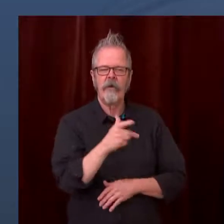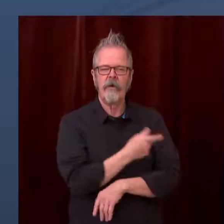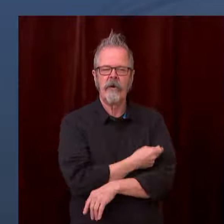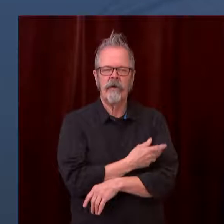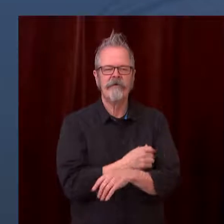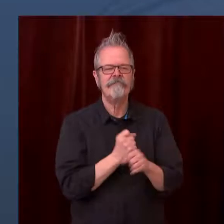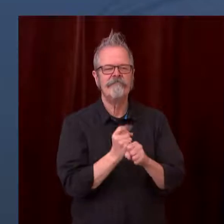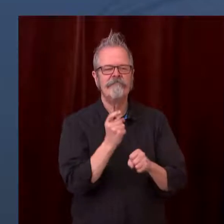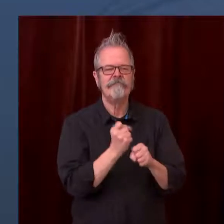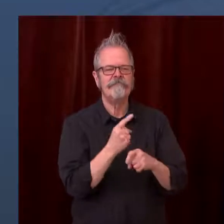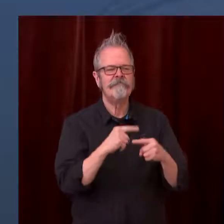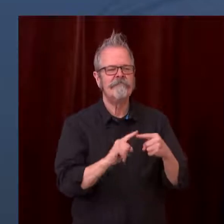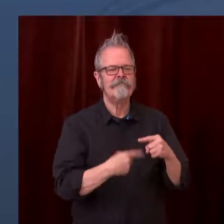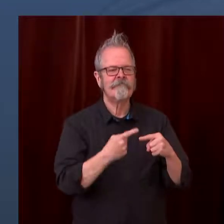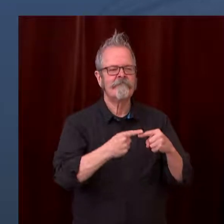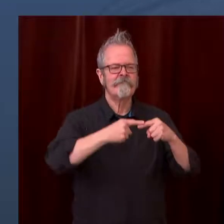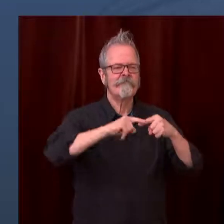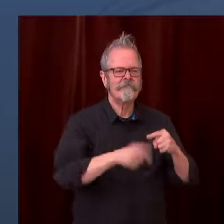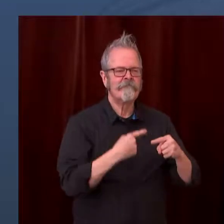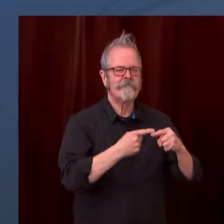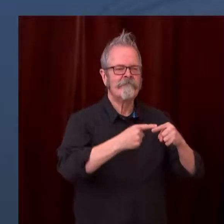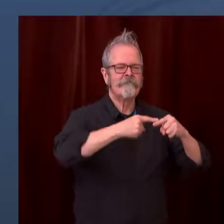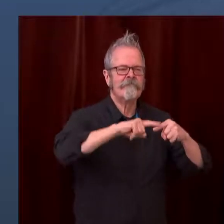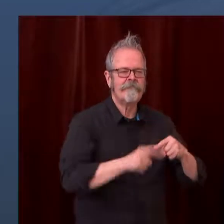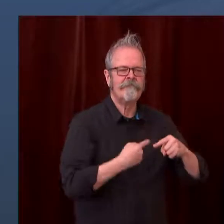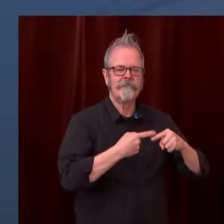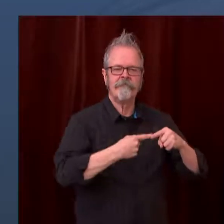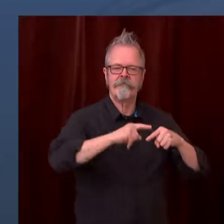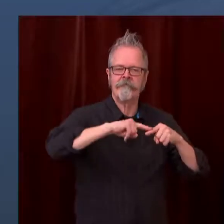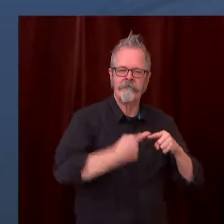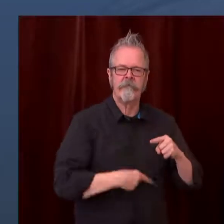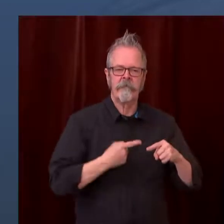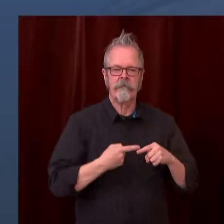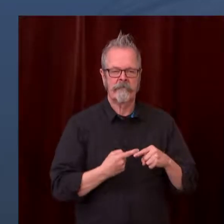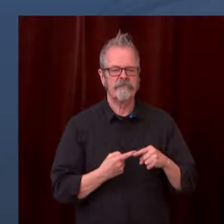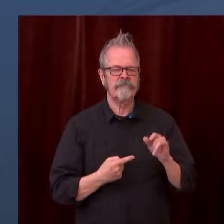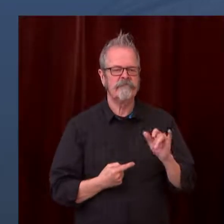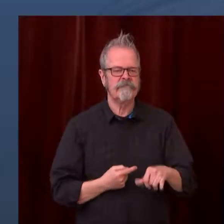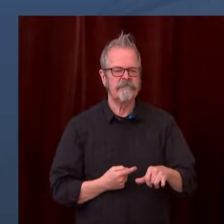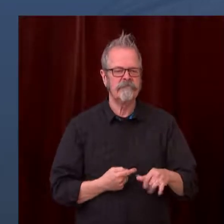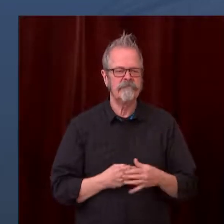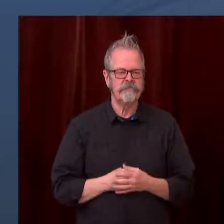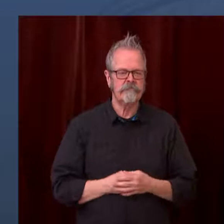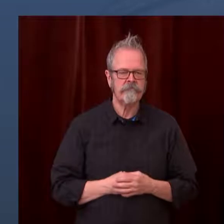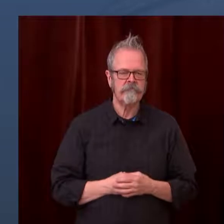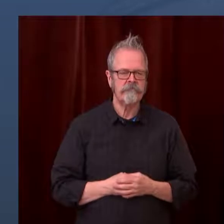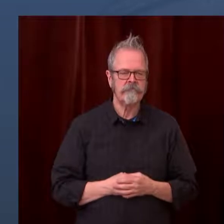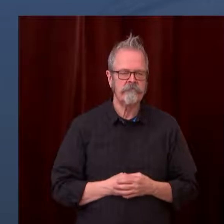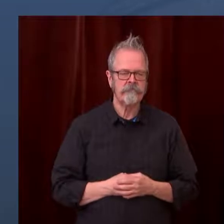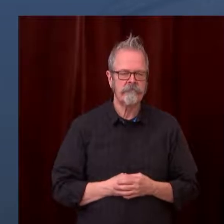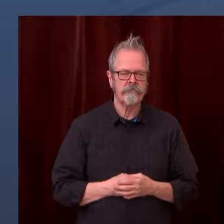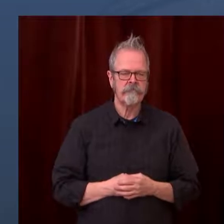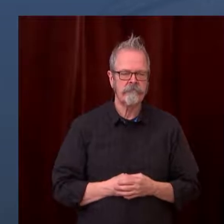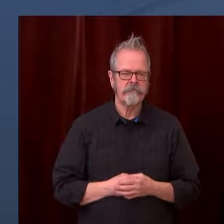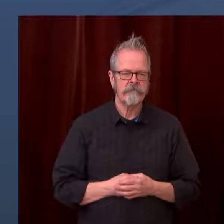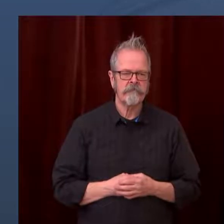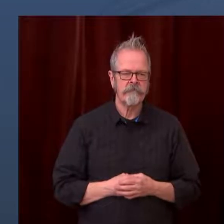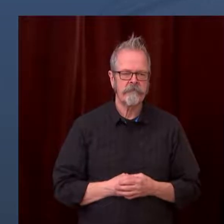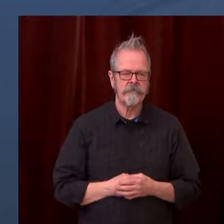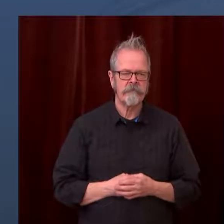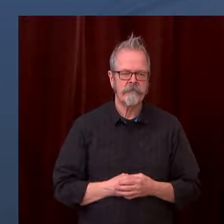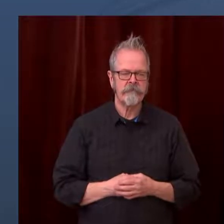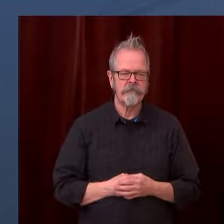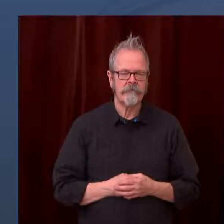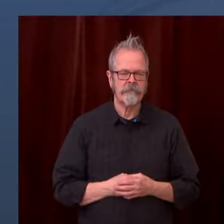we've been over the next few months, where we've been and where we're going with the next few months in terms of waves, if there